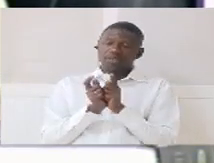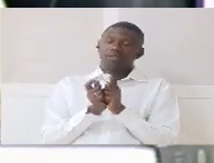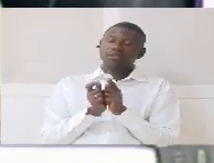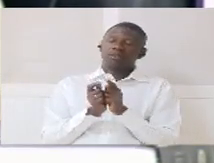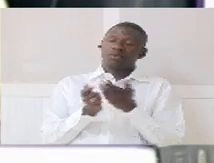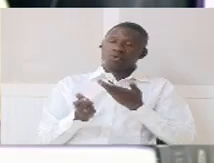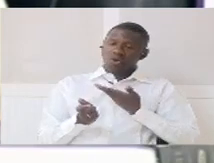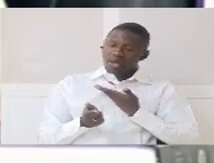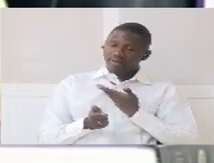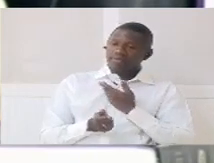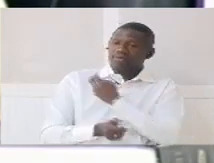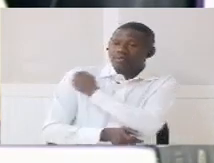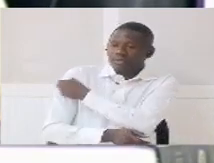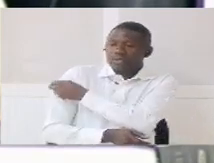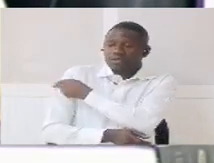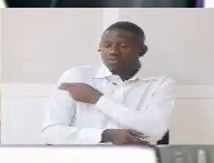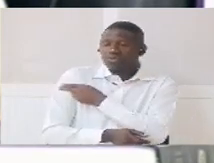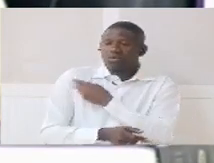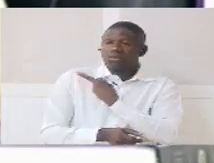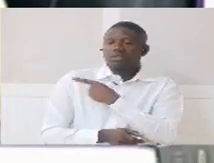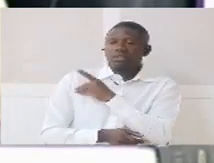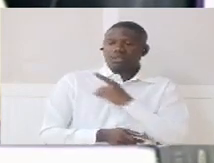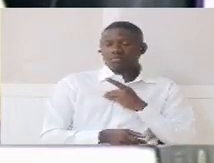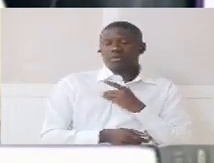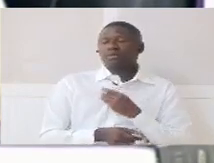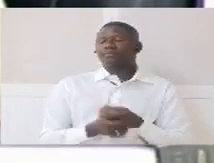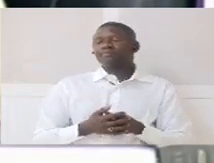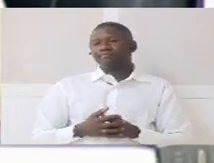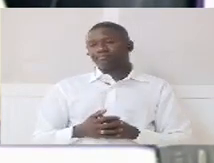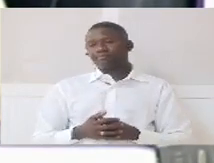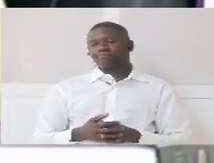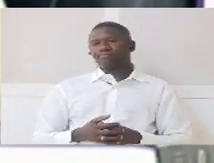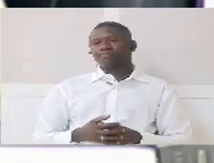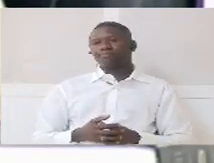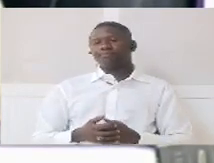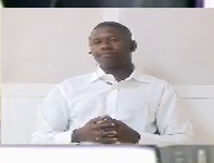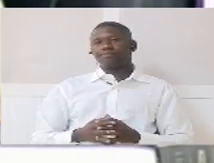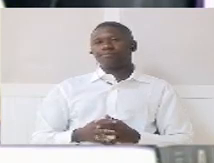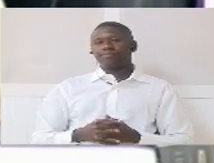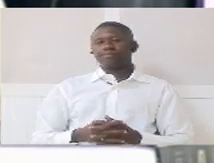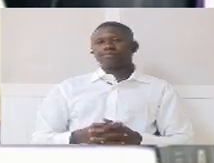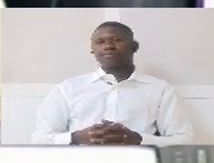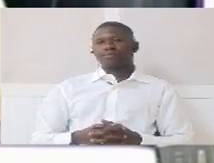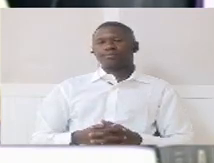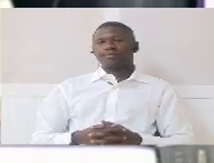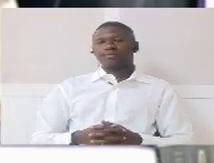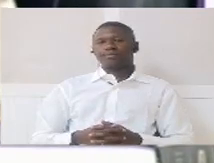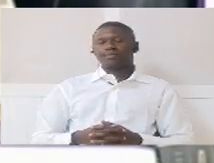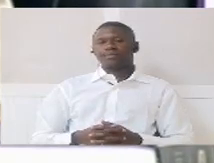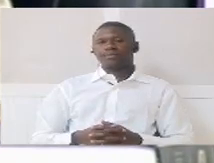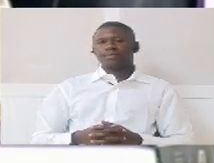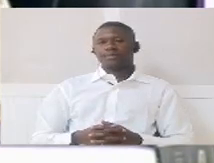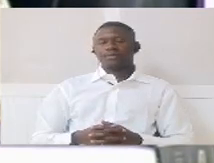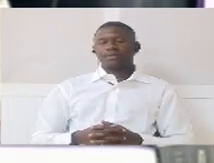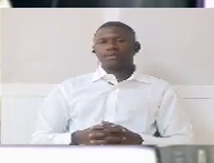munta e ke balile pour yeta jara ro la men ya lonko keta mo fason walti kamen unati kasola. Yalo niko denial ye